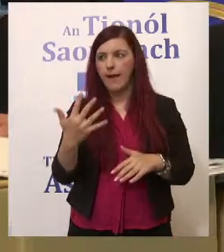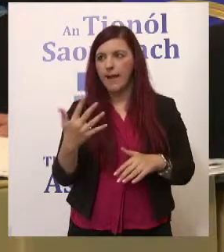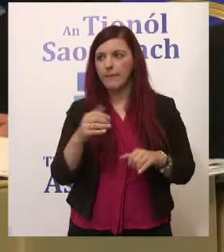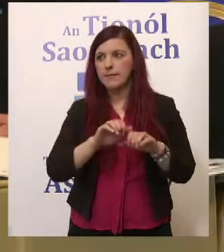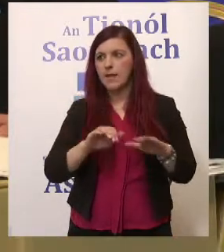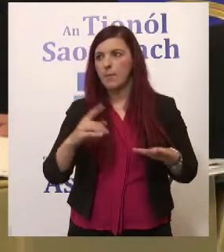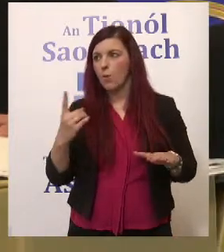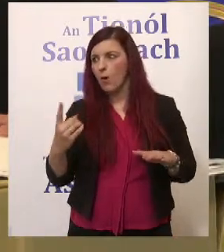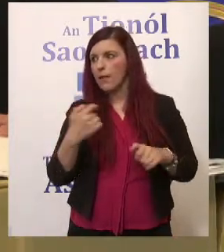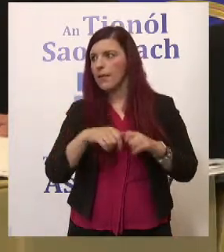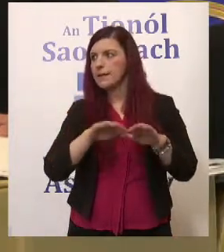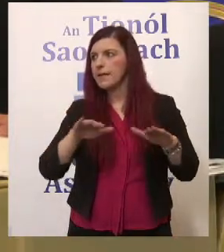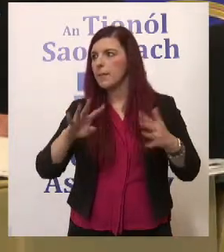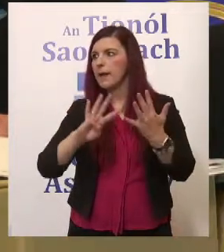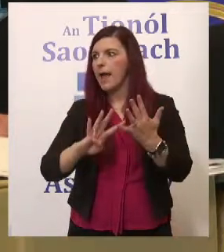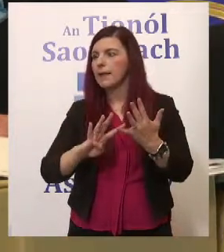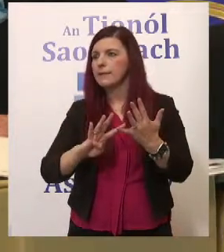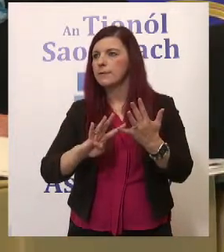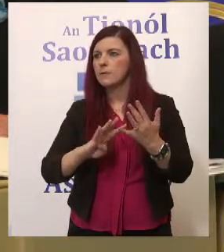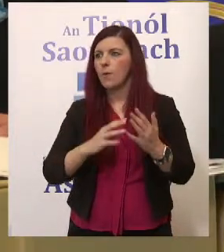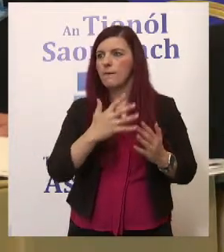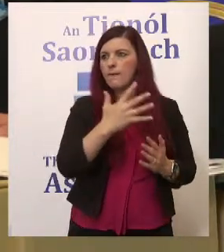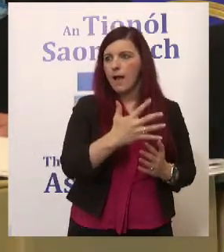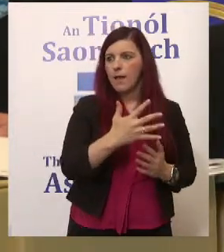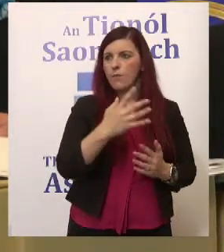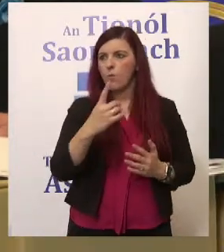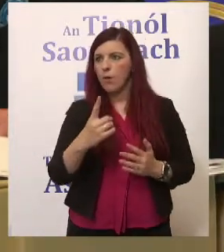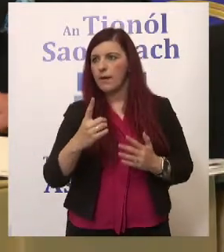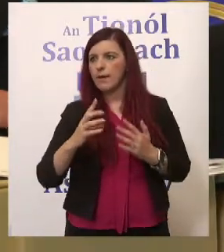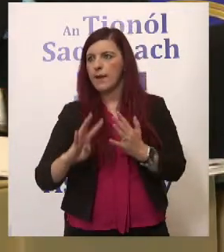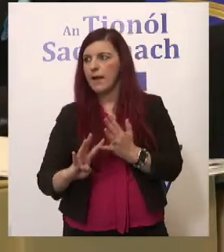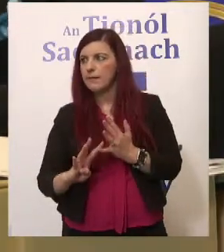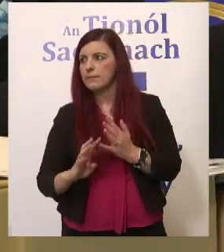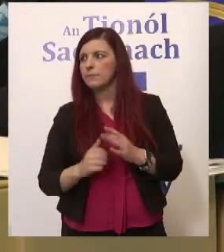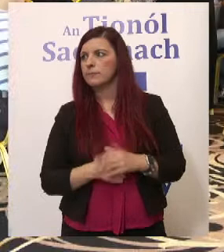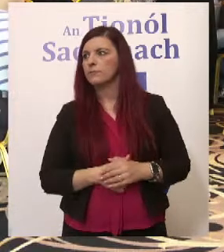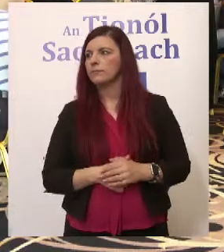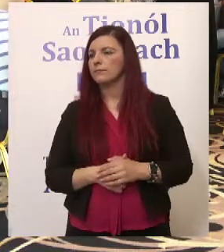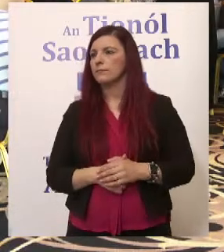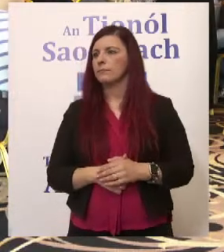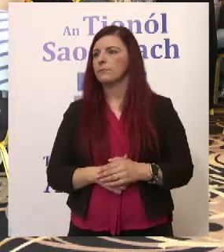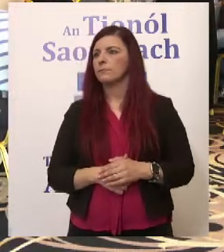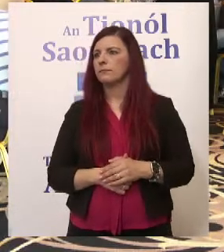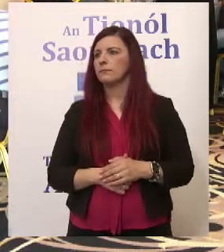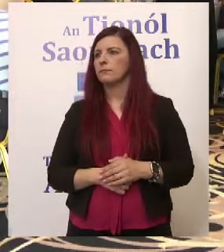then table 9, you had 2 questions as well. So 5, 1, and 9, that'll conclude the questions.